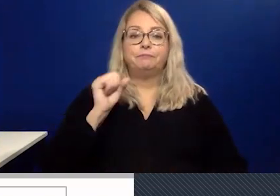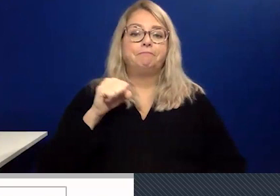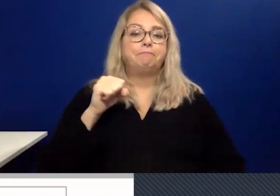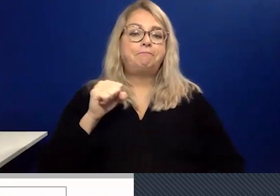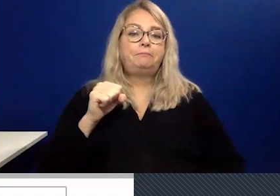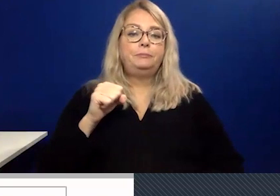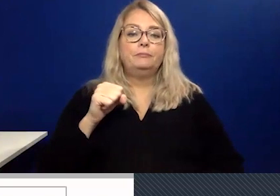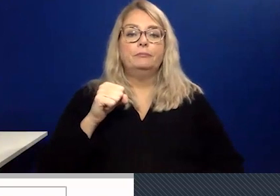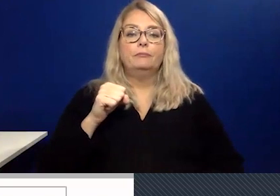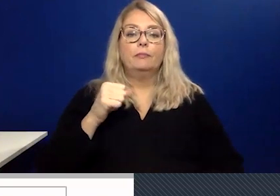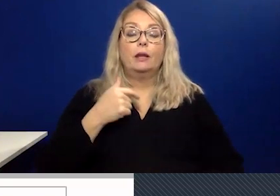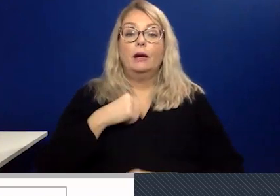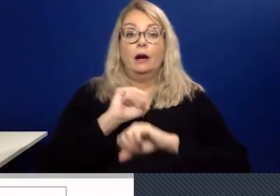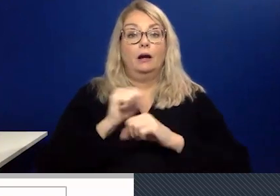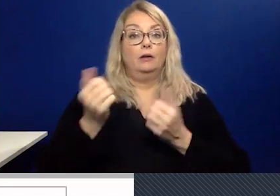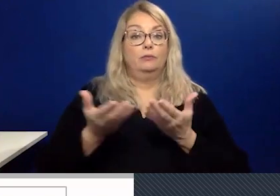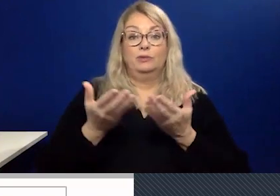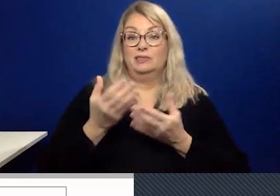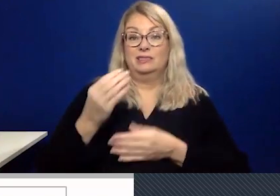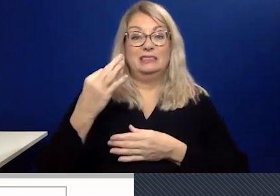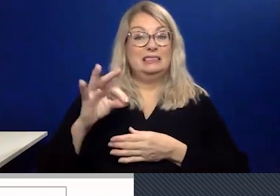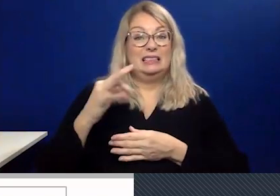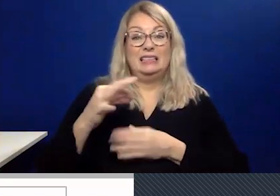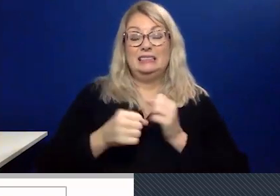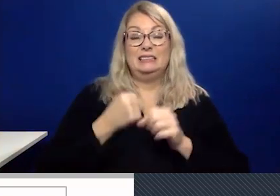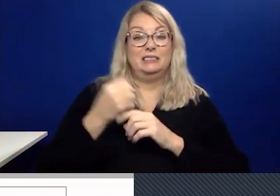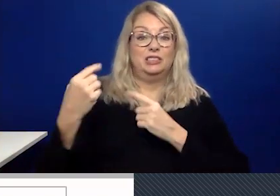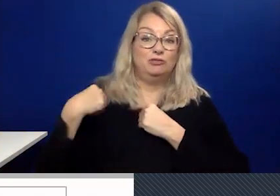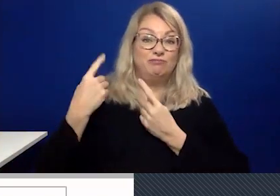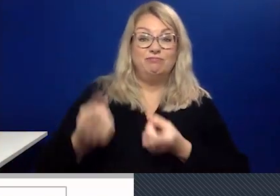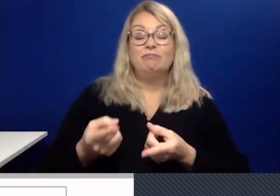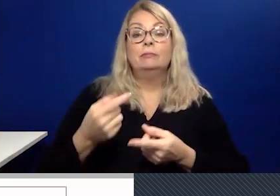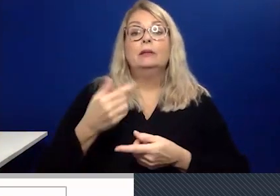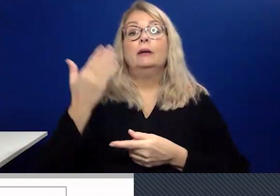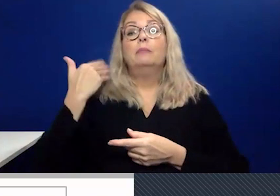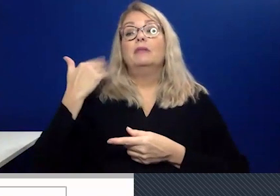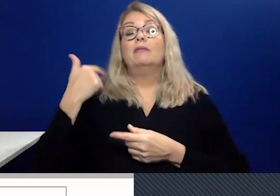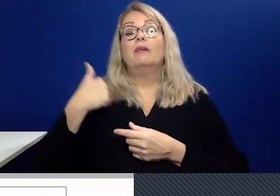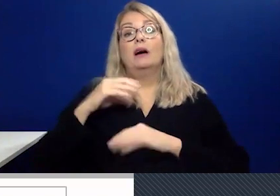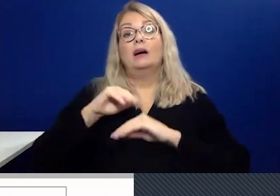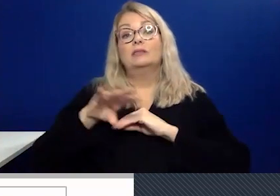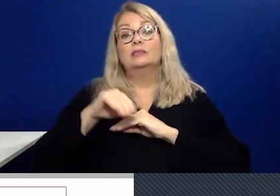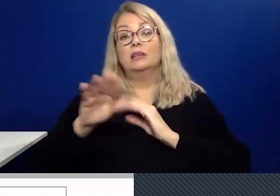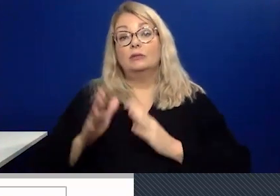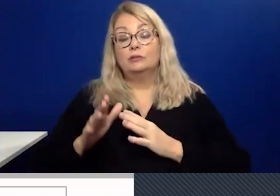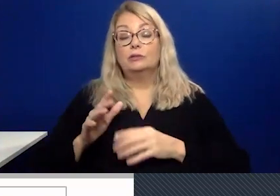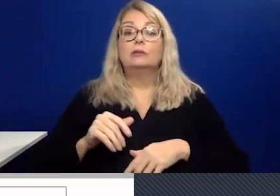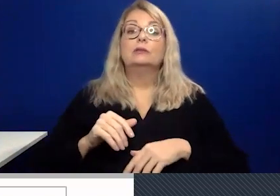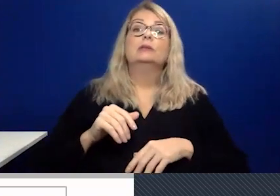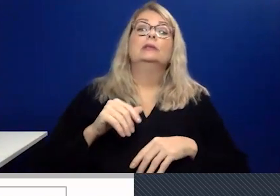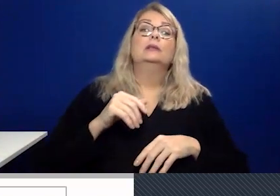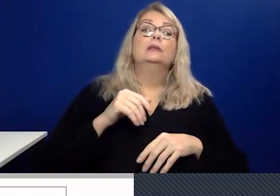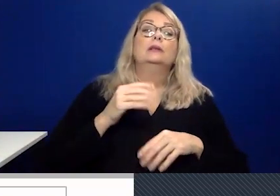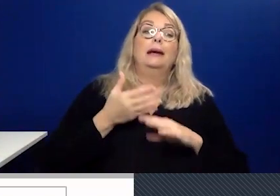can attest, you know, I've worked here for 19 years. I was an adjunct counselor at one time. And before that, I was a high school counselor for many years.